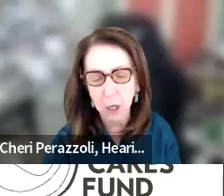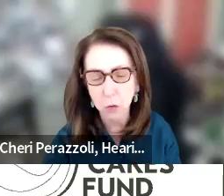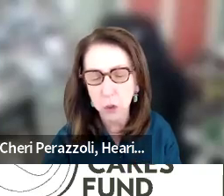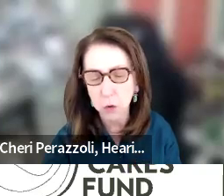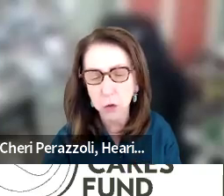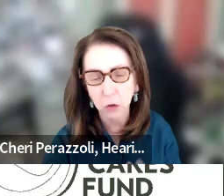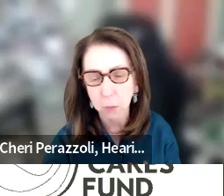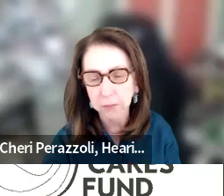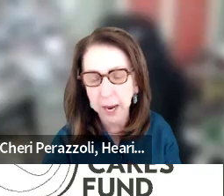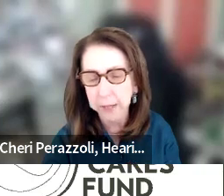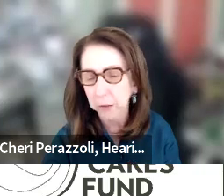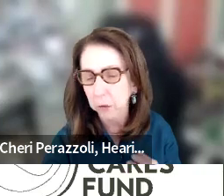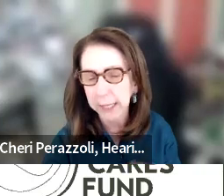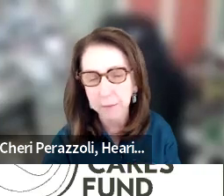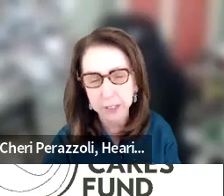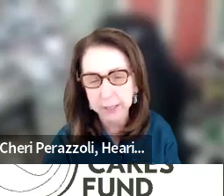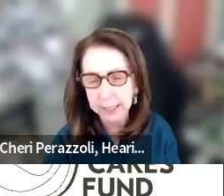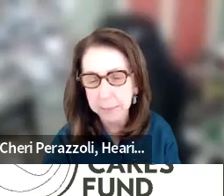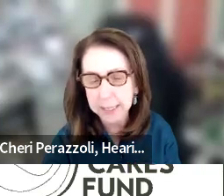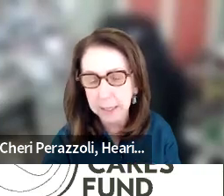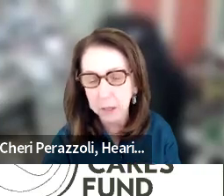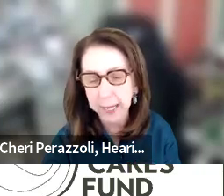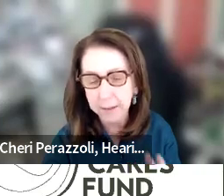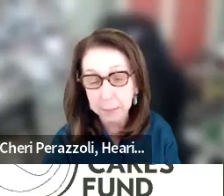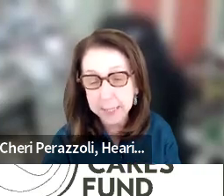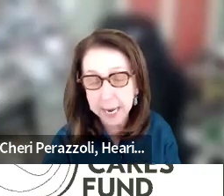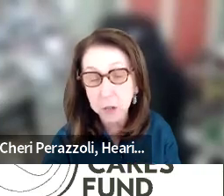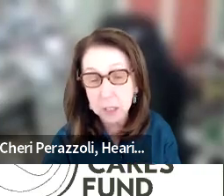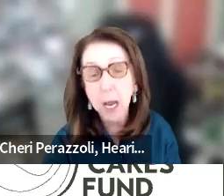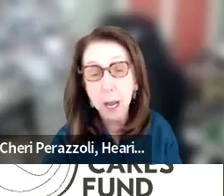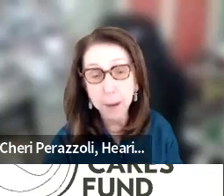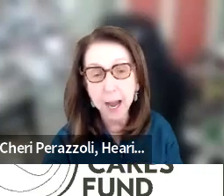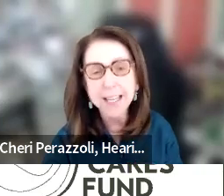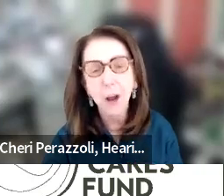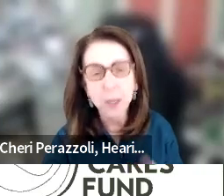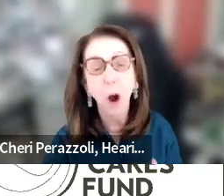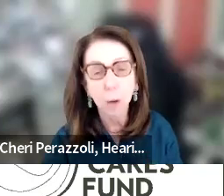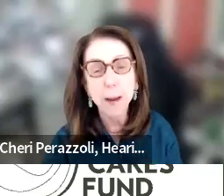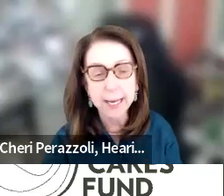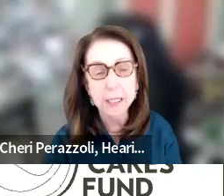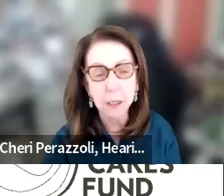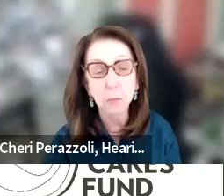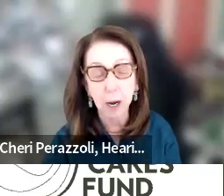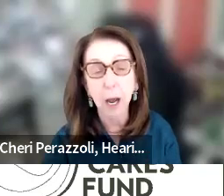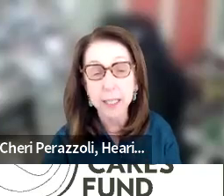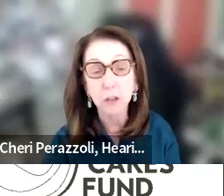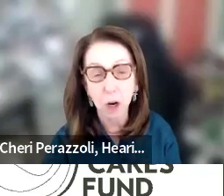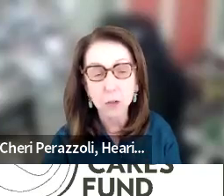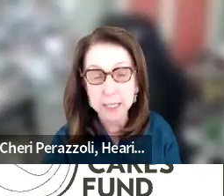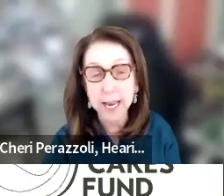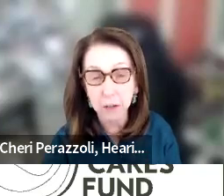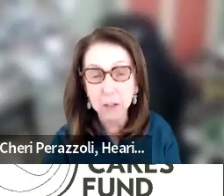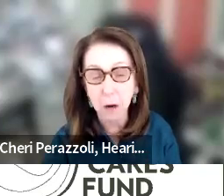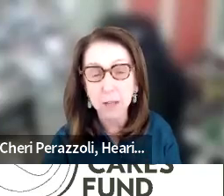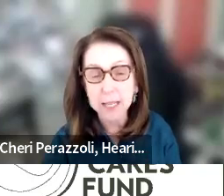can't, choose your own provider, or they have they have limitations, but we are making some